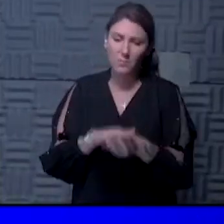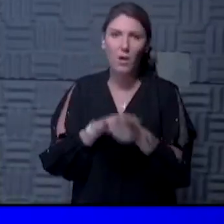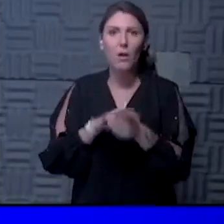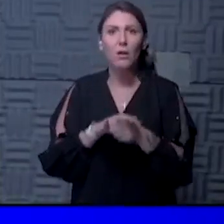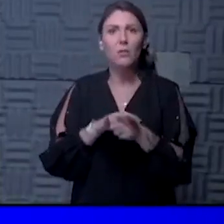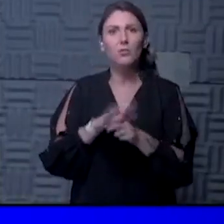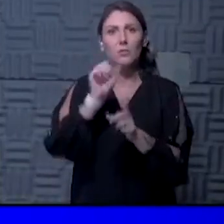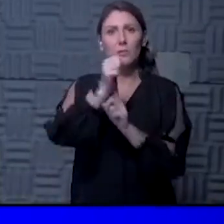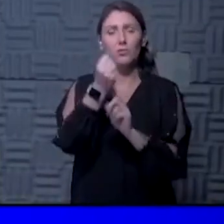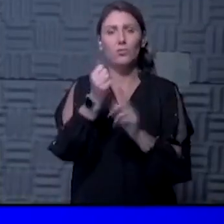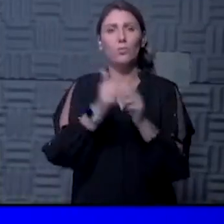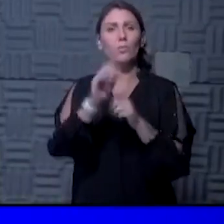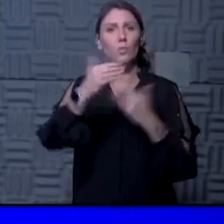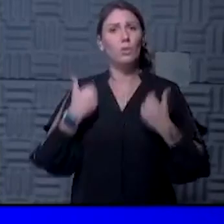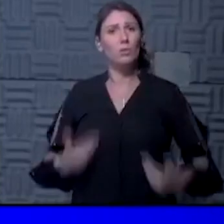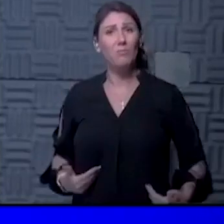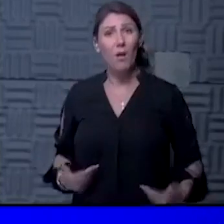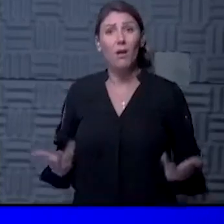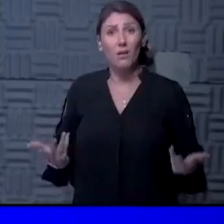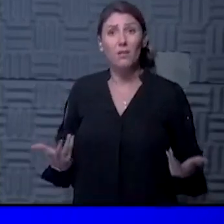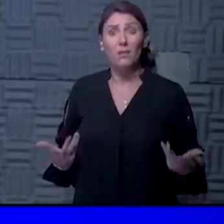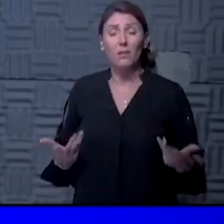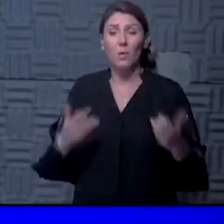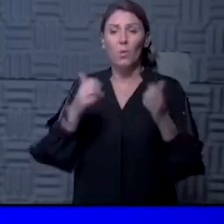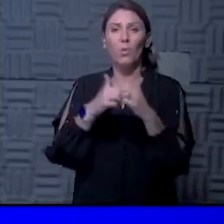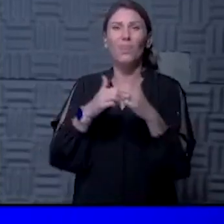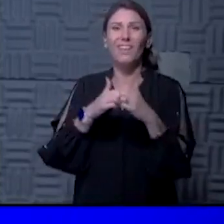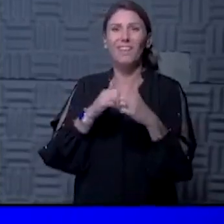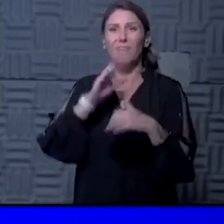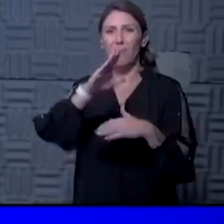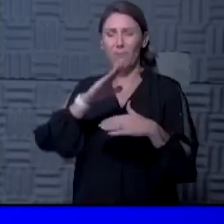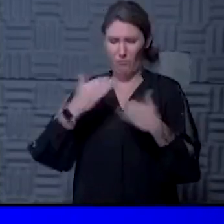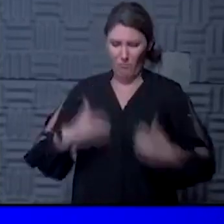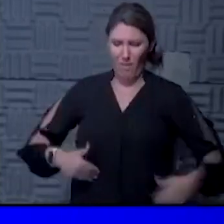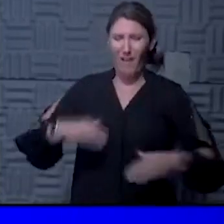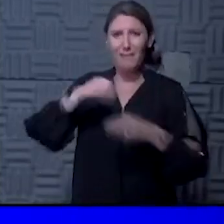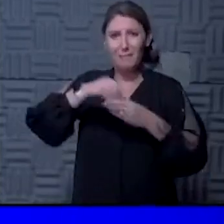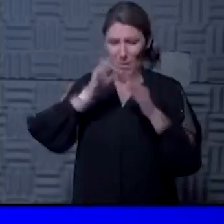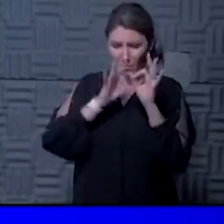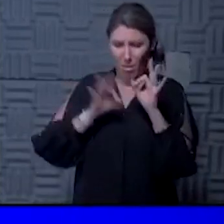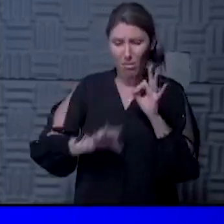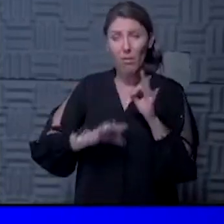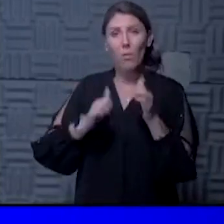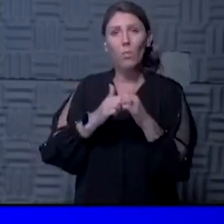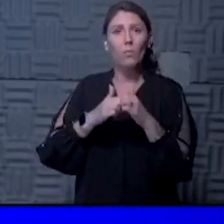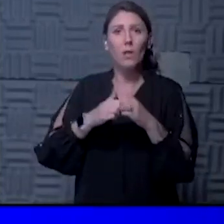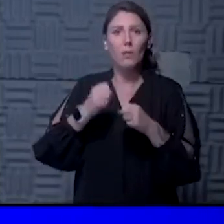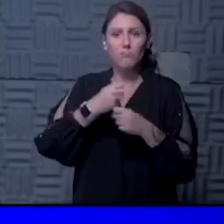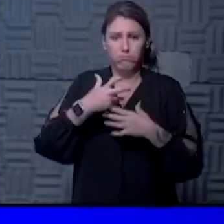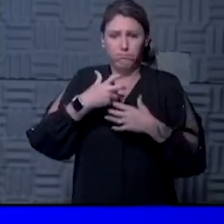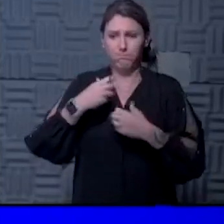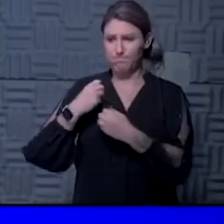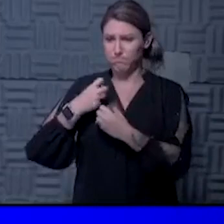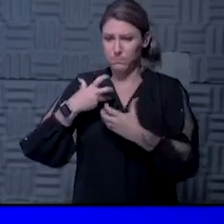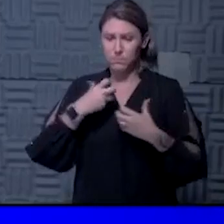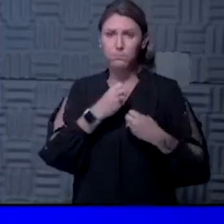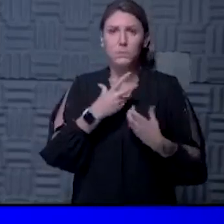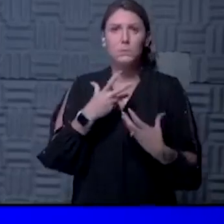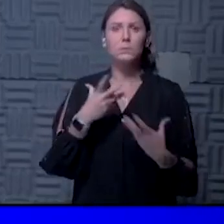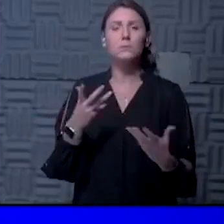stressful condition on your body in the molecular aspects, with inflammatory